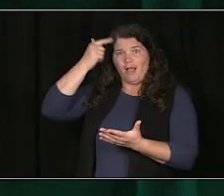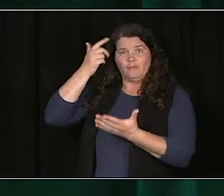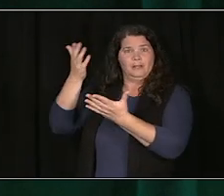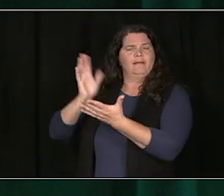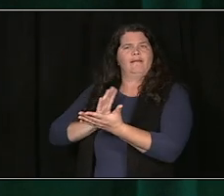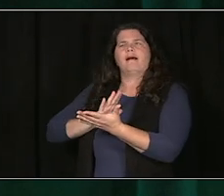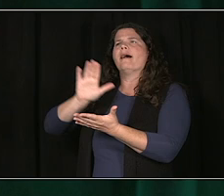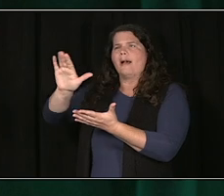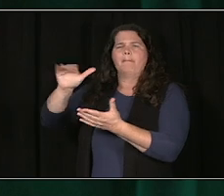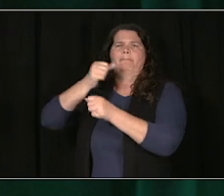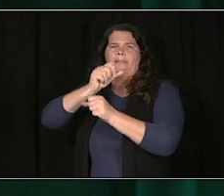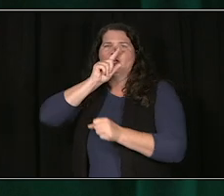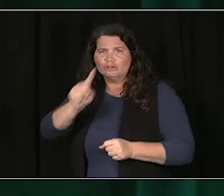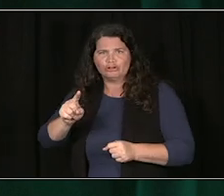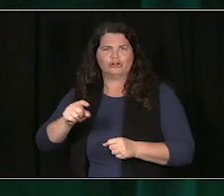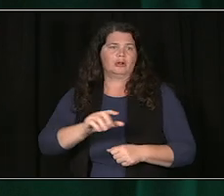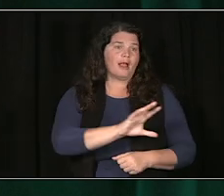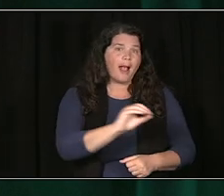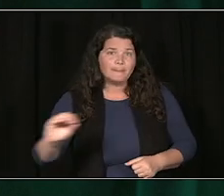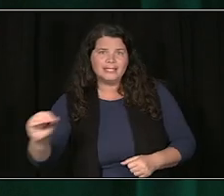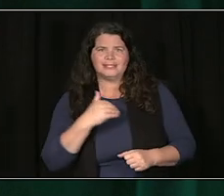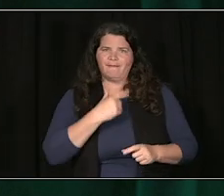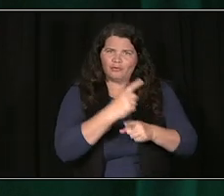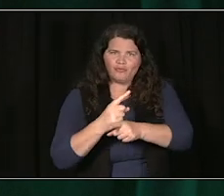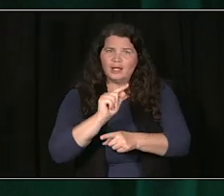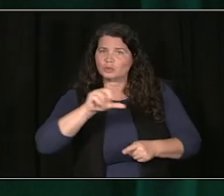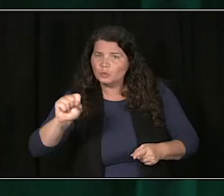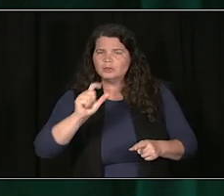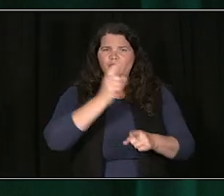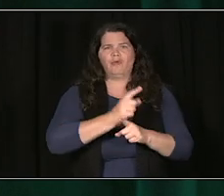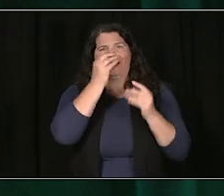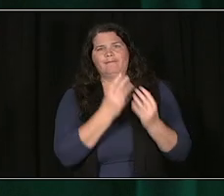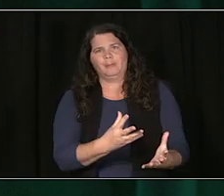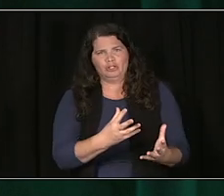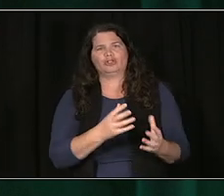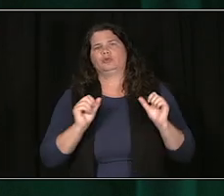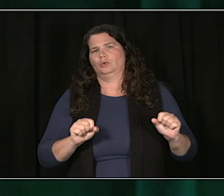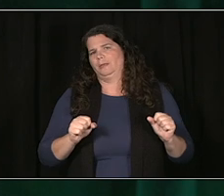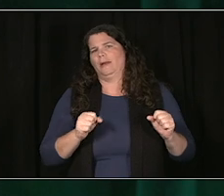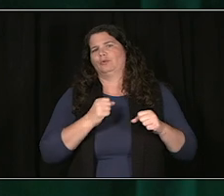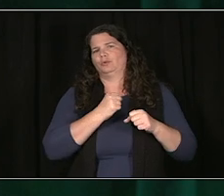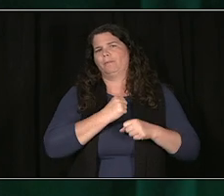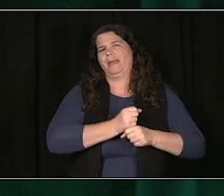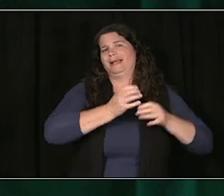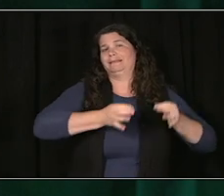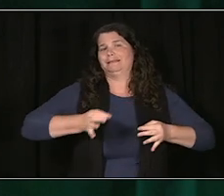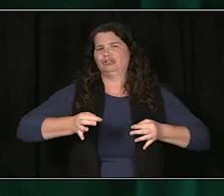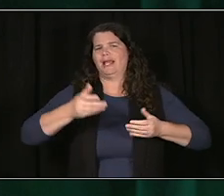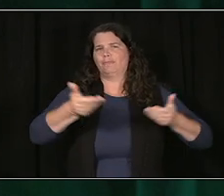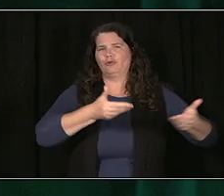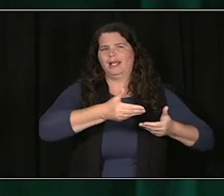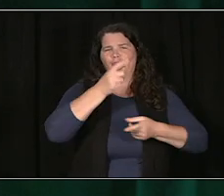ensure that companies are equipped with the tools and the information to be able to make these decisions to